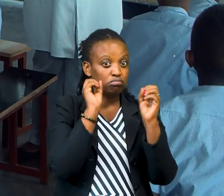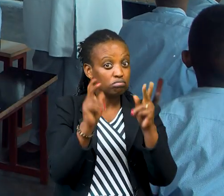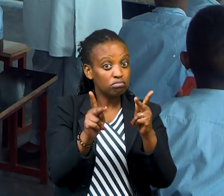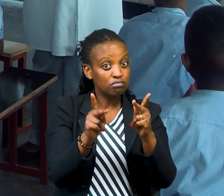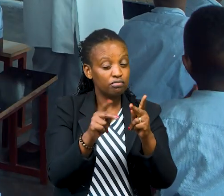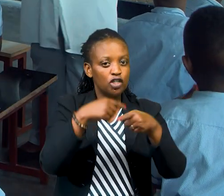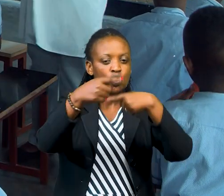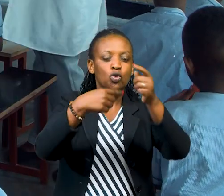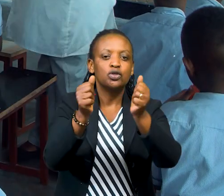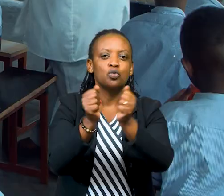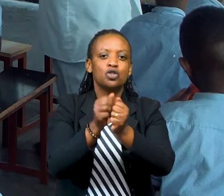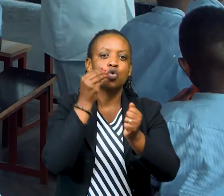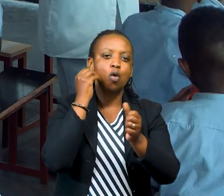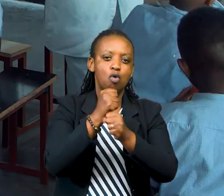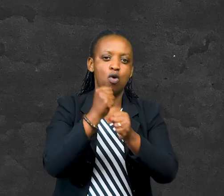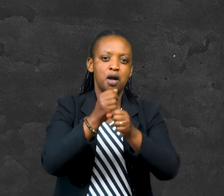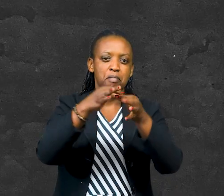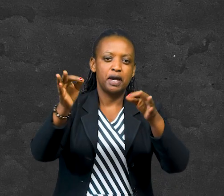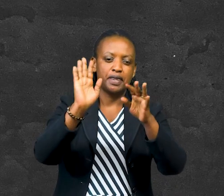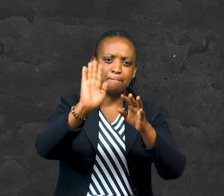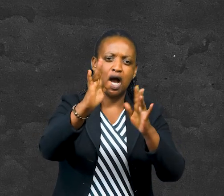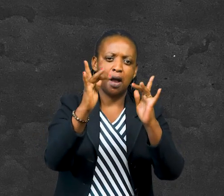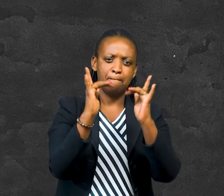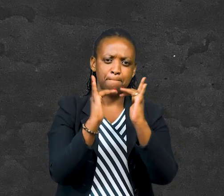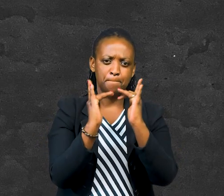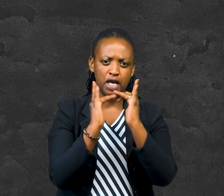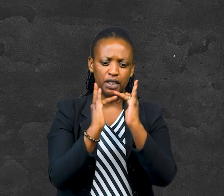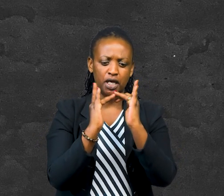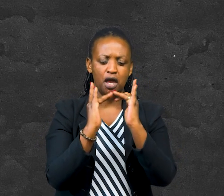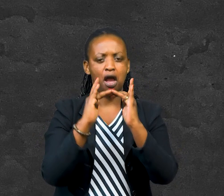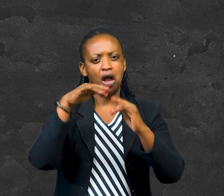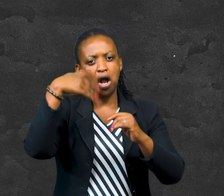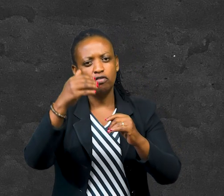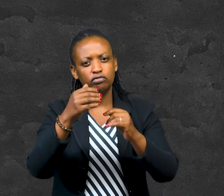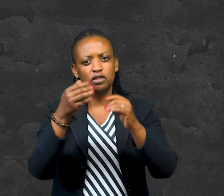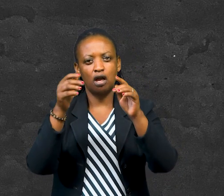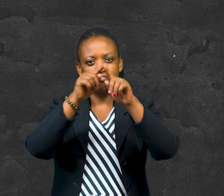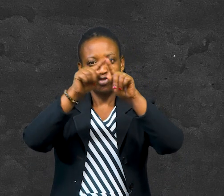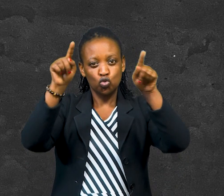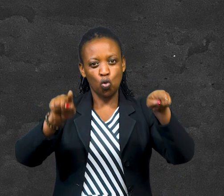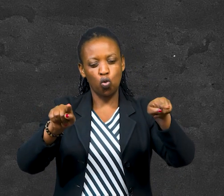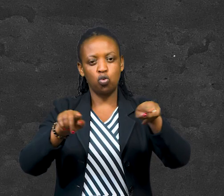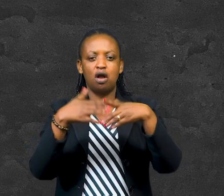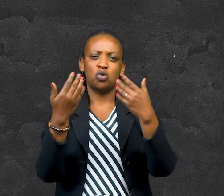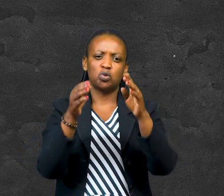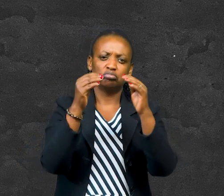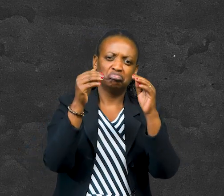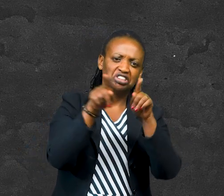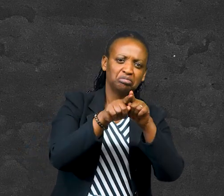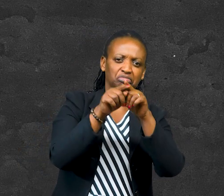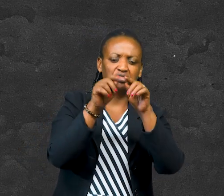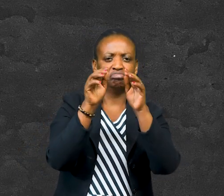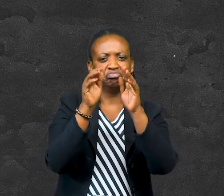it? Yes. So we continue with our homework. You measure your bed, then later you measure the